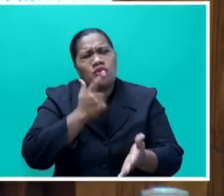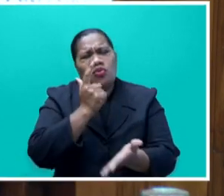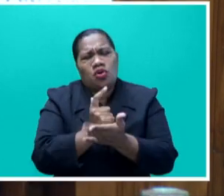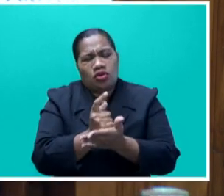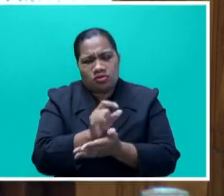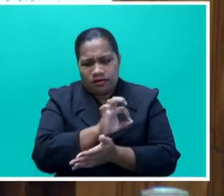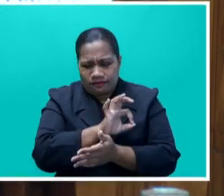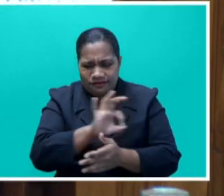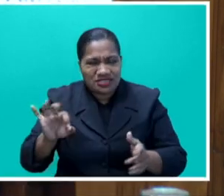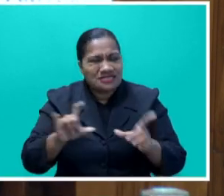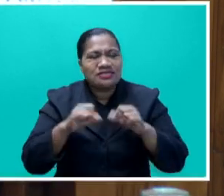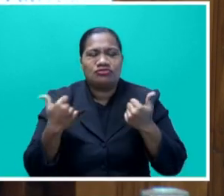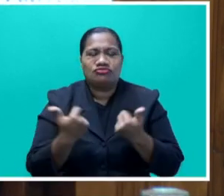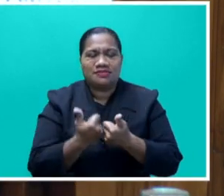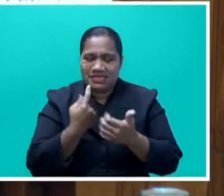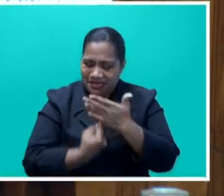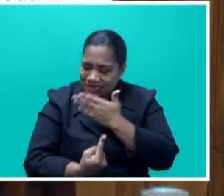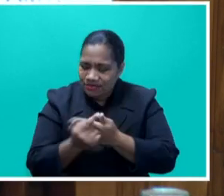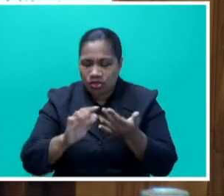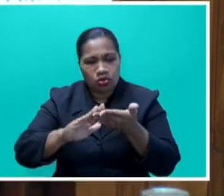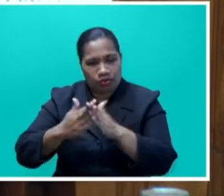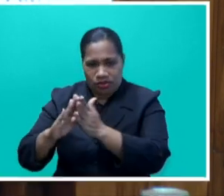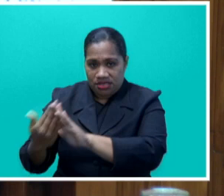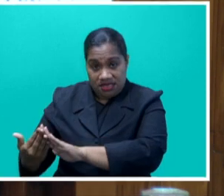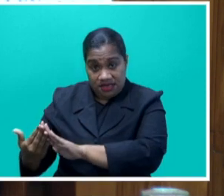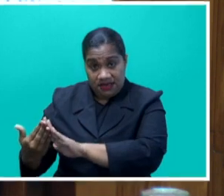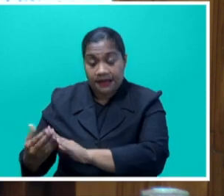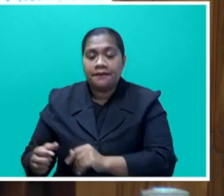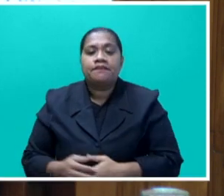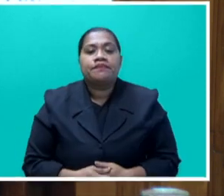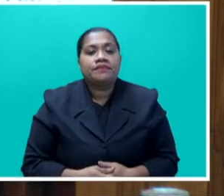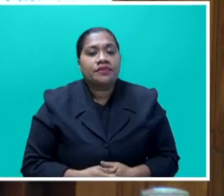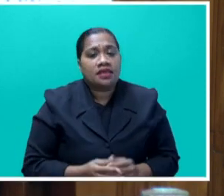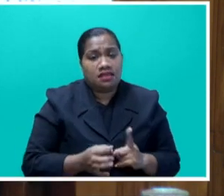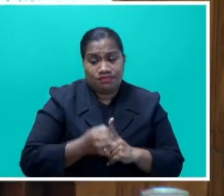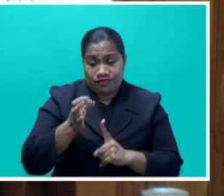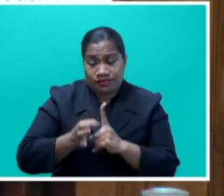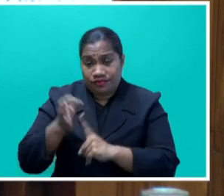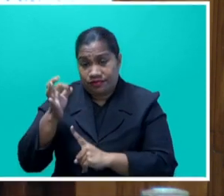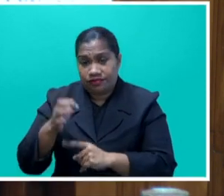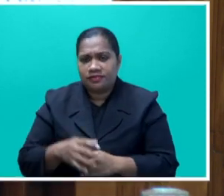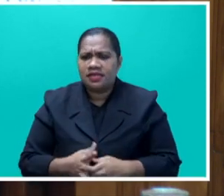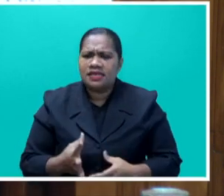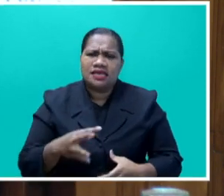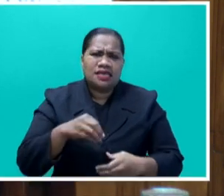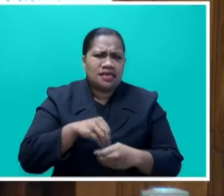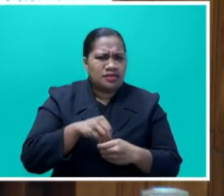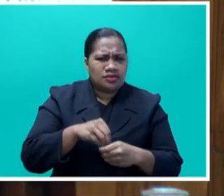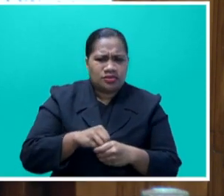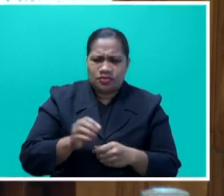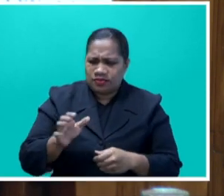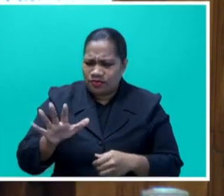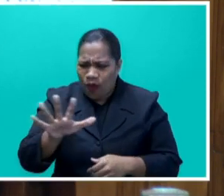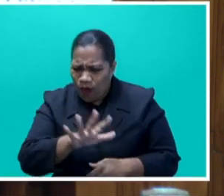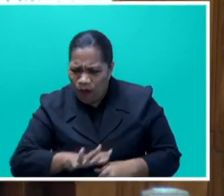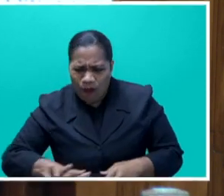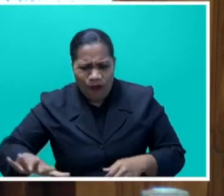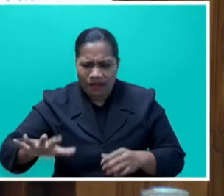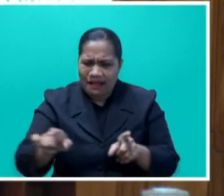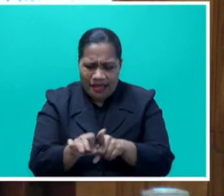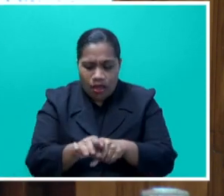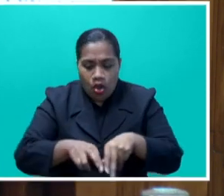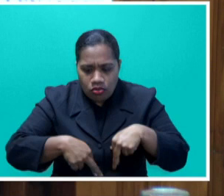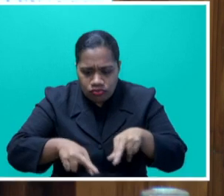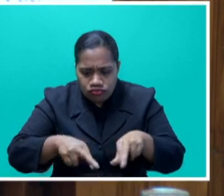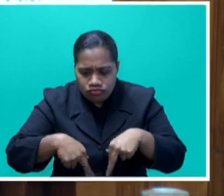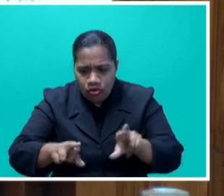community. The upgrade includes all aspects of subdivision, such as roads, drains, sewage, electricity,